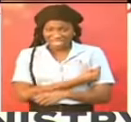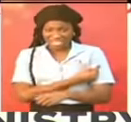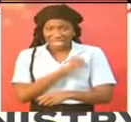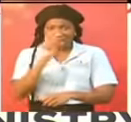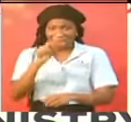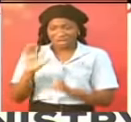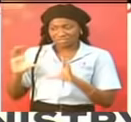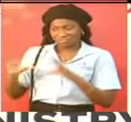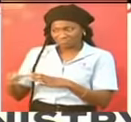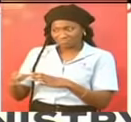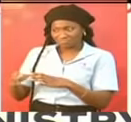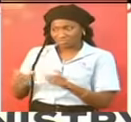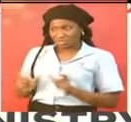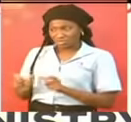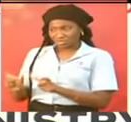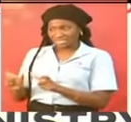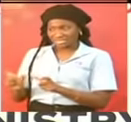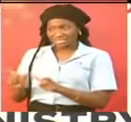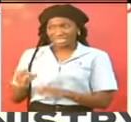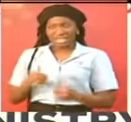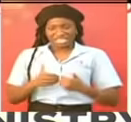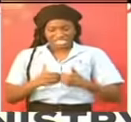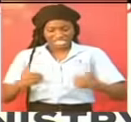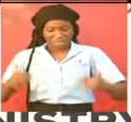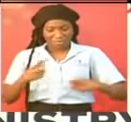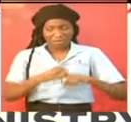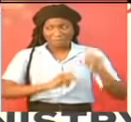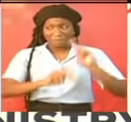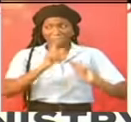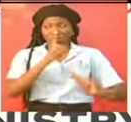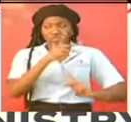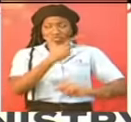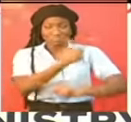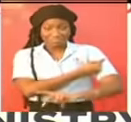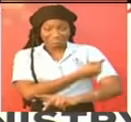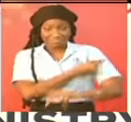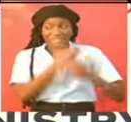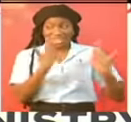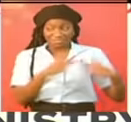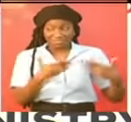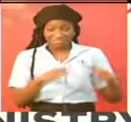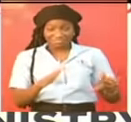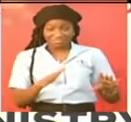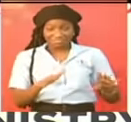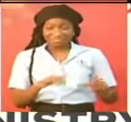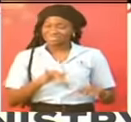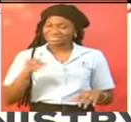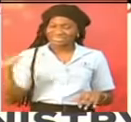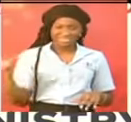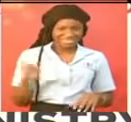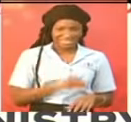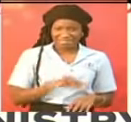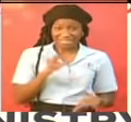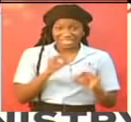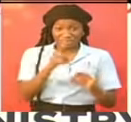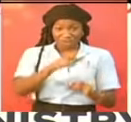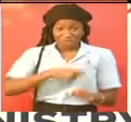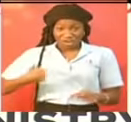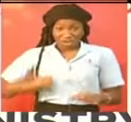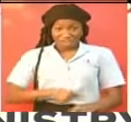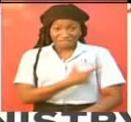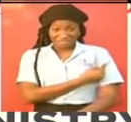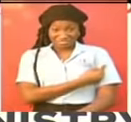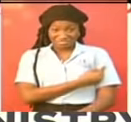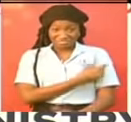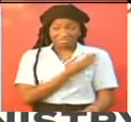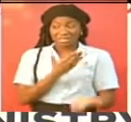etc., that is what will be expected when you cross a border in a country where your particular kind of vaccine may not